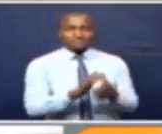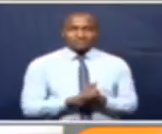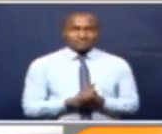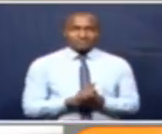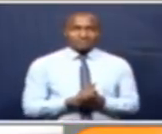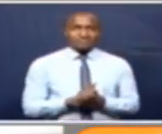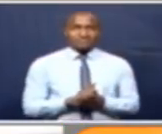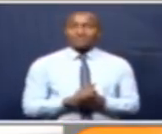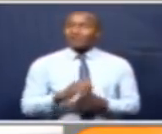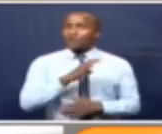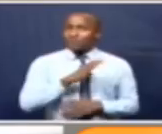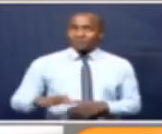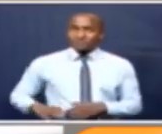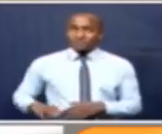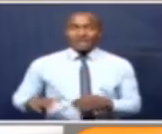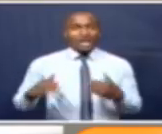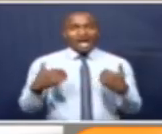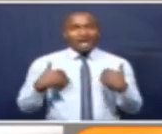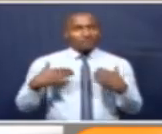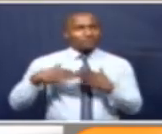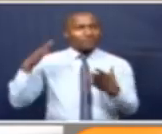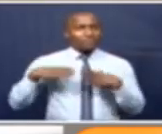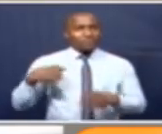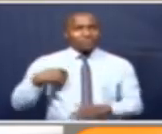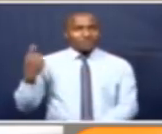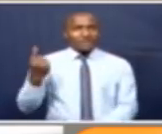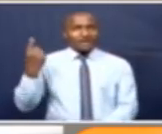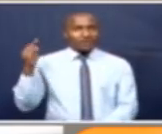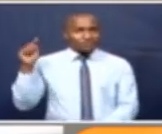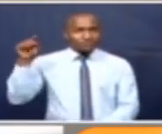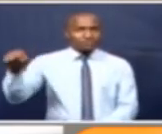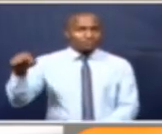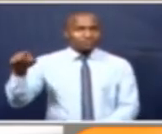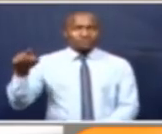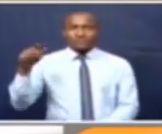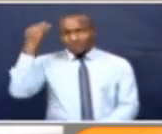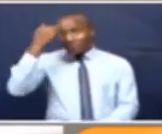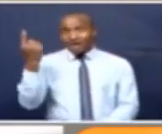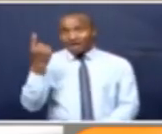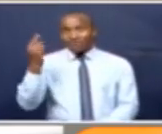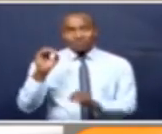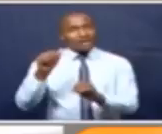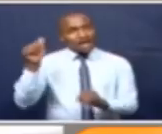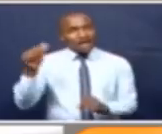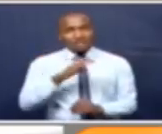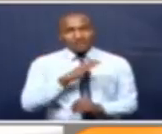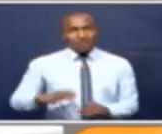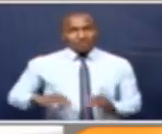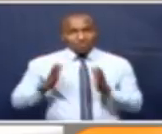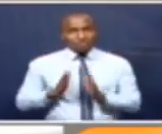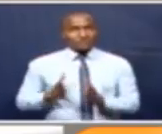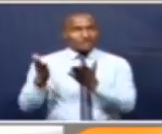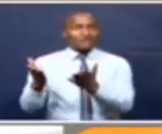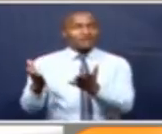the commission has several people. I was not the only commissioner in traveling to Dubai. There were several commissioners. There was an